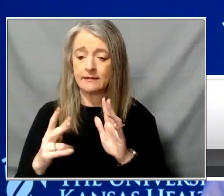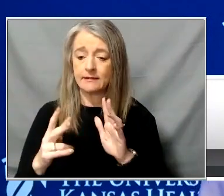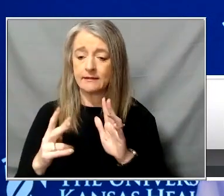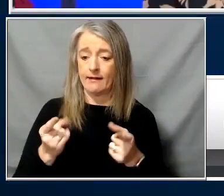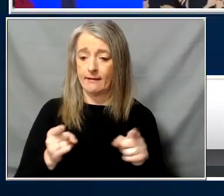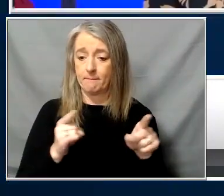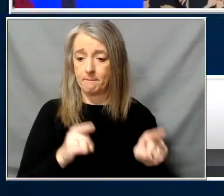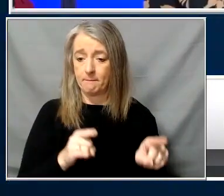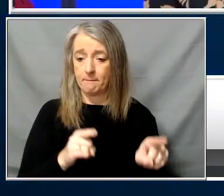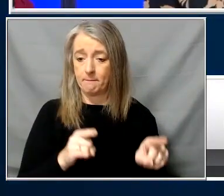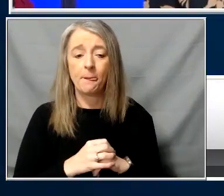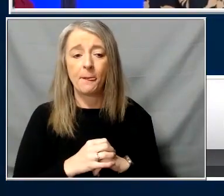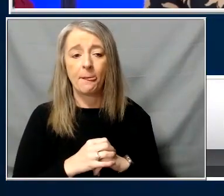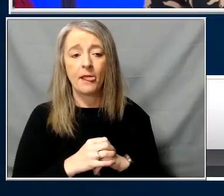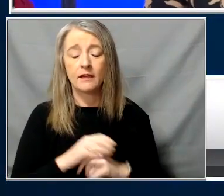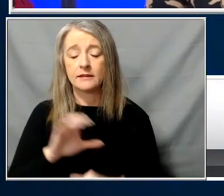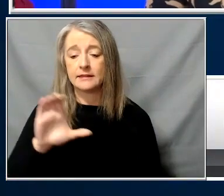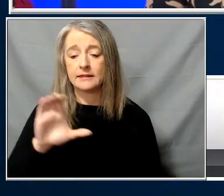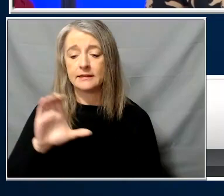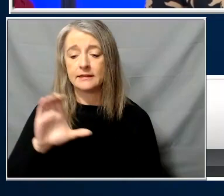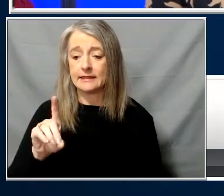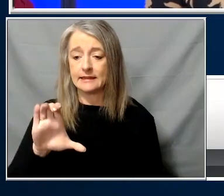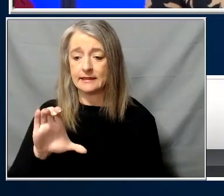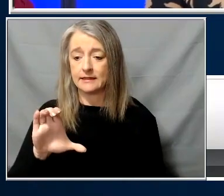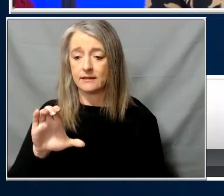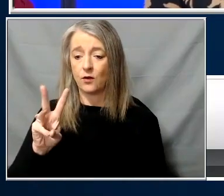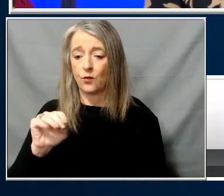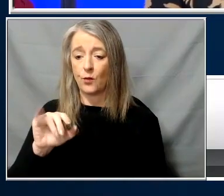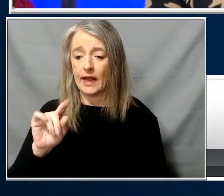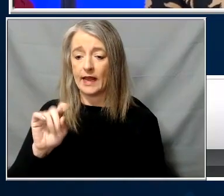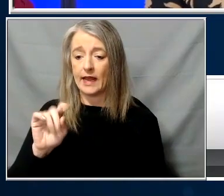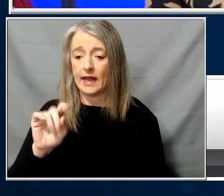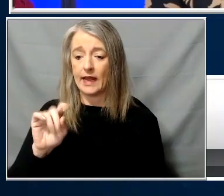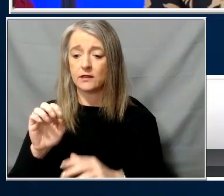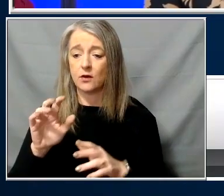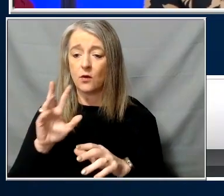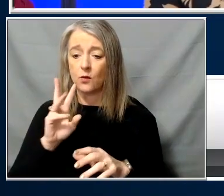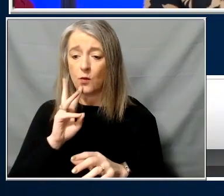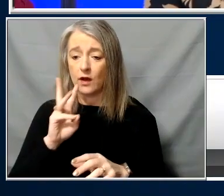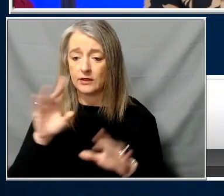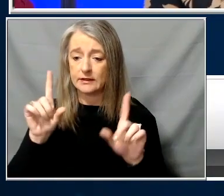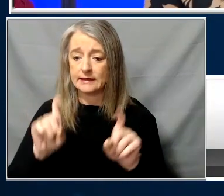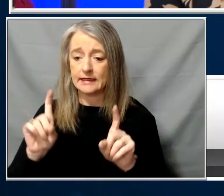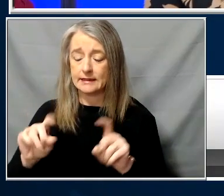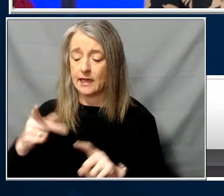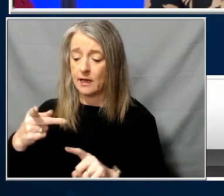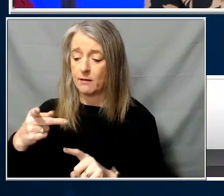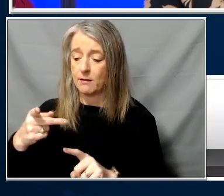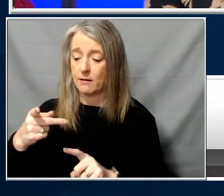local surveillance facilities and institutions so that we can be on the lookout for those and be alerted as soon as we